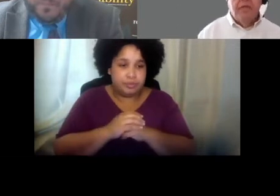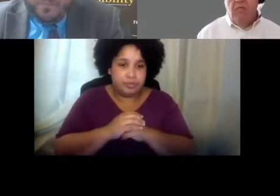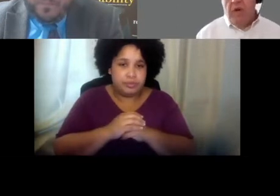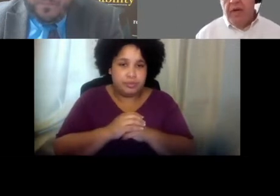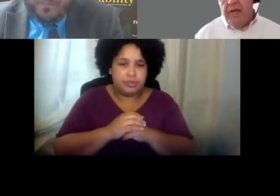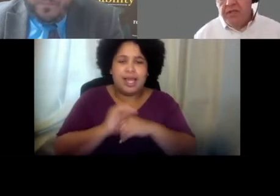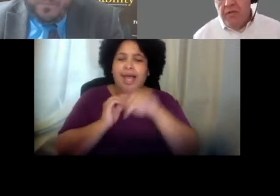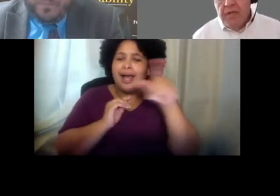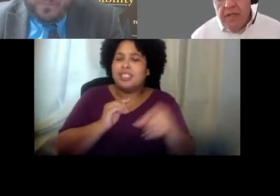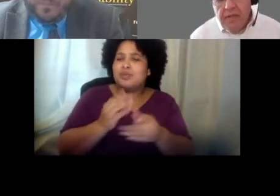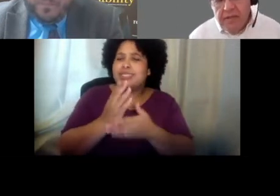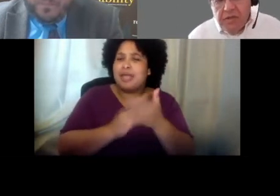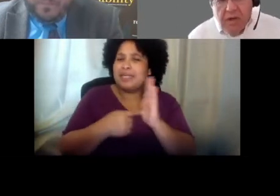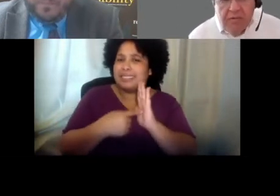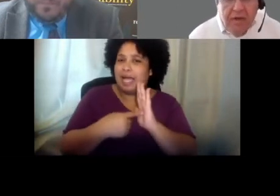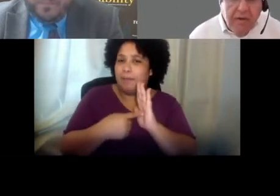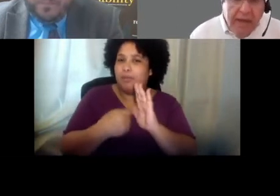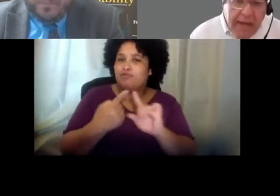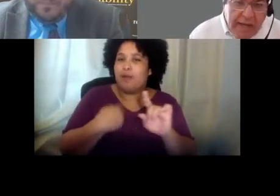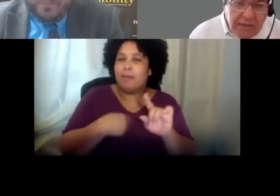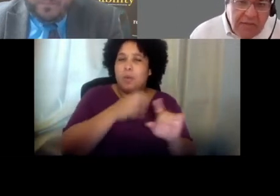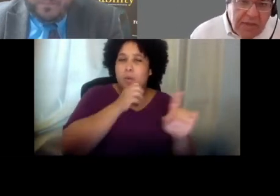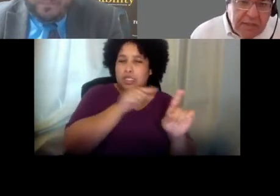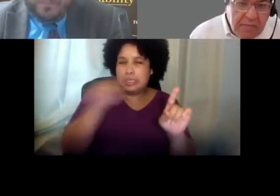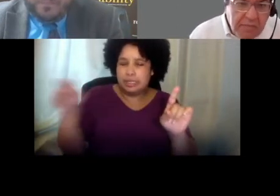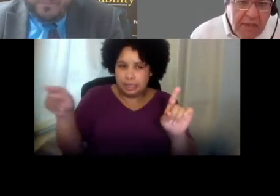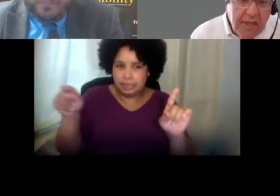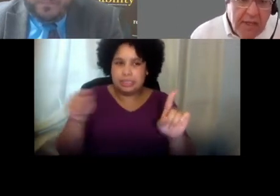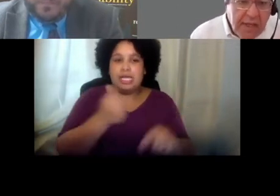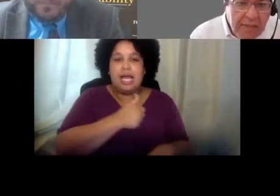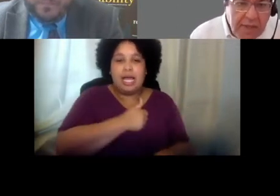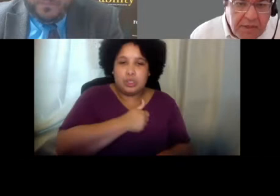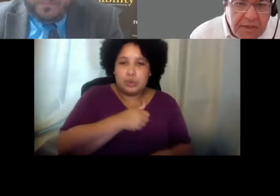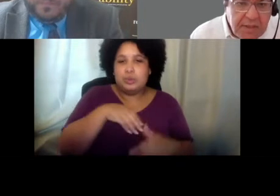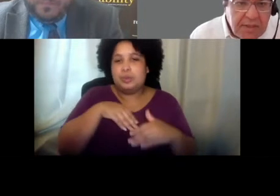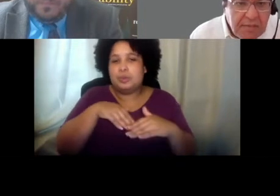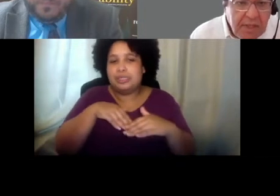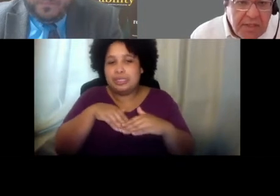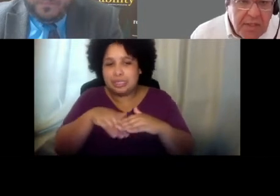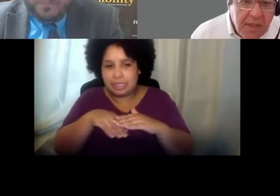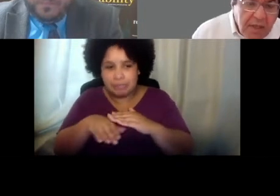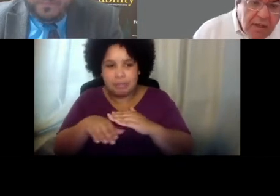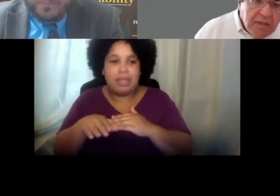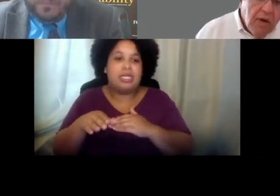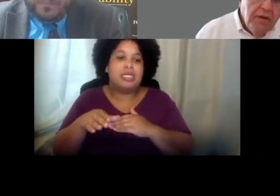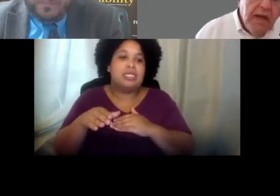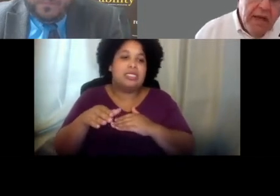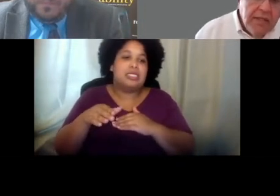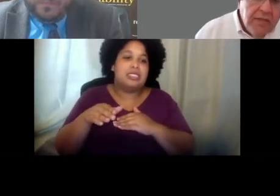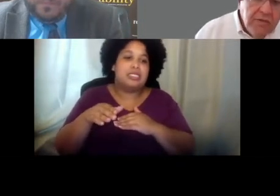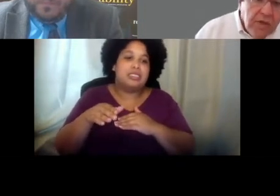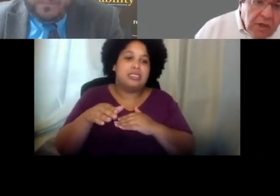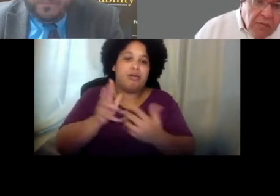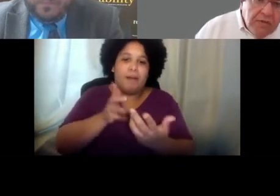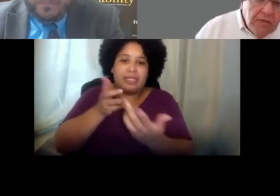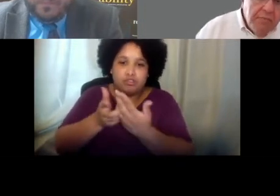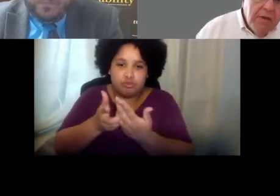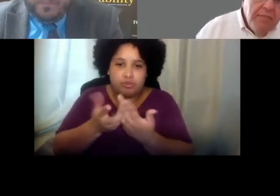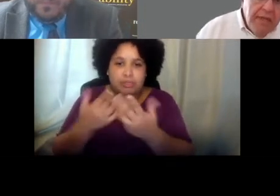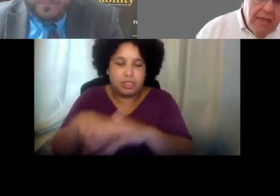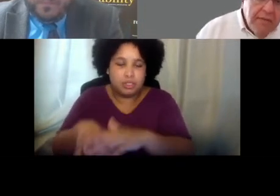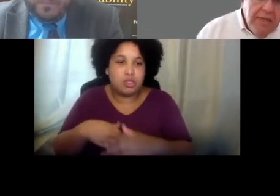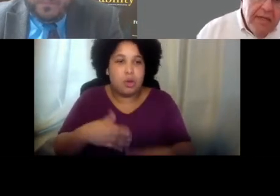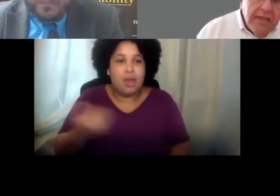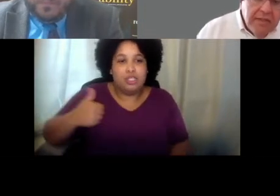examples of what I showed on the other chart regarding attitude, accessibility, accommodations, and assimilation. So under attitude, we talk